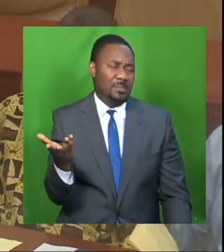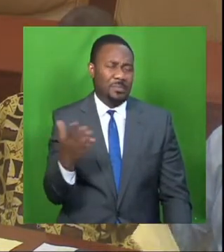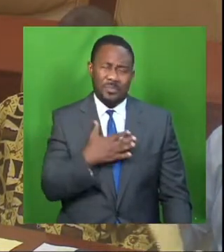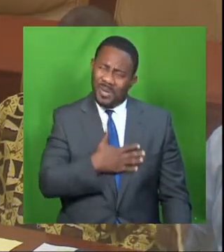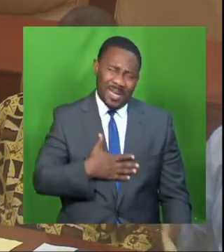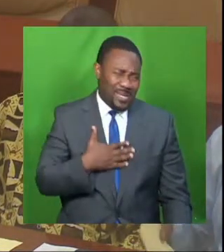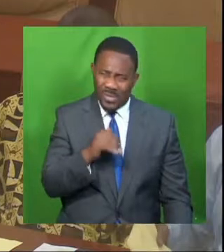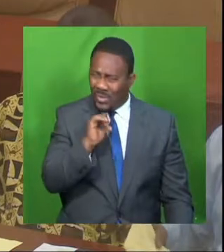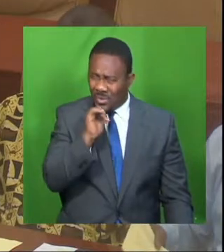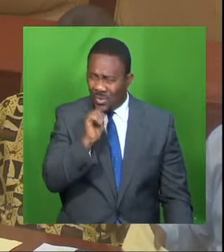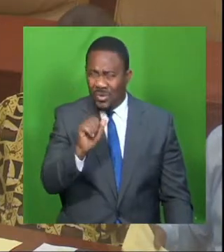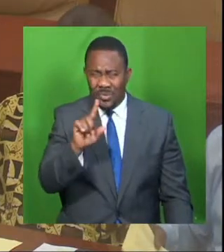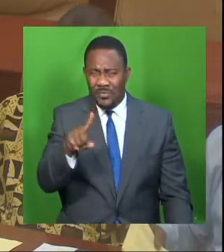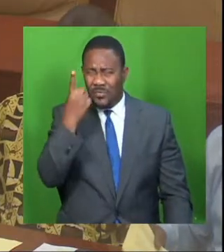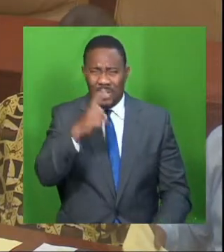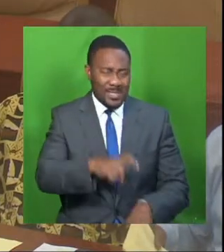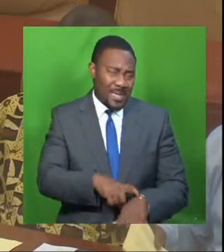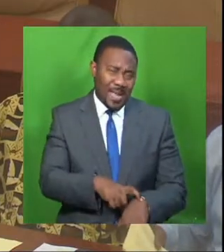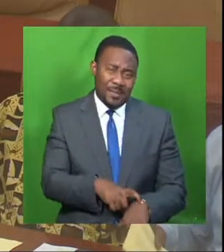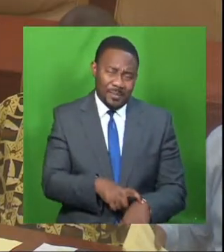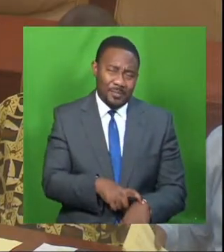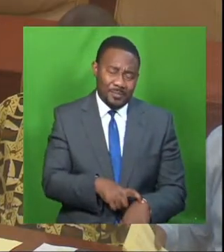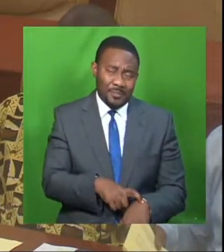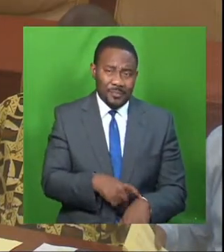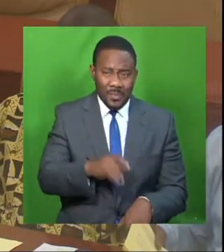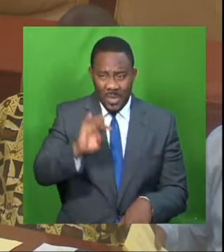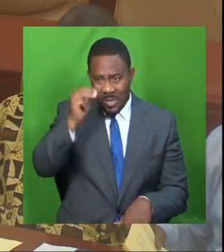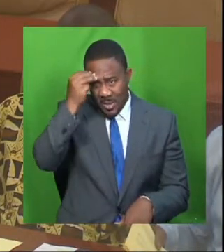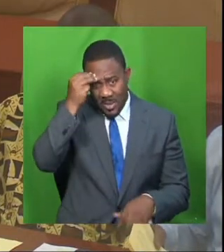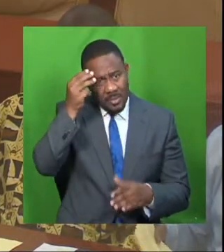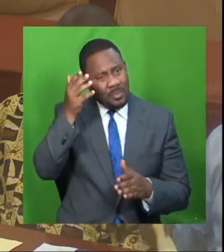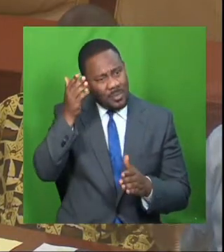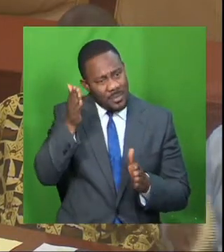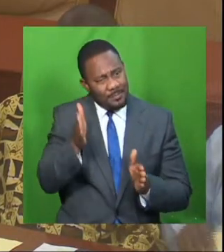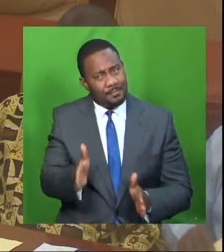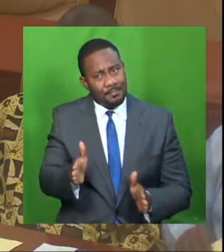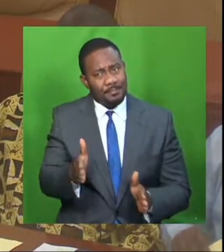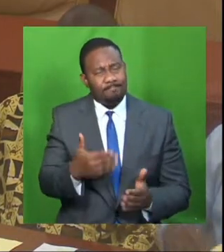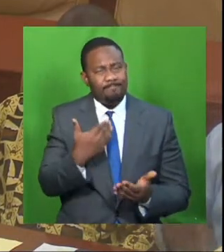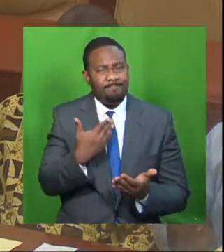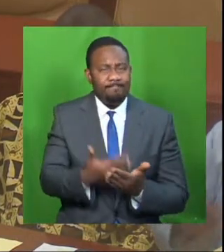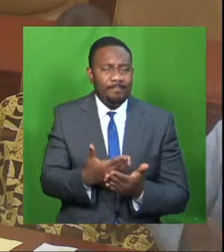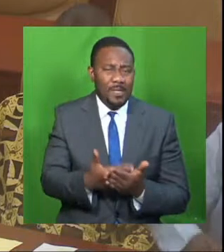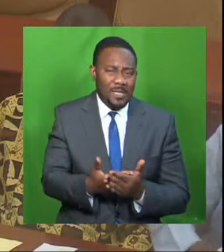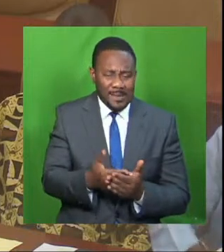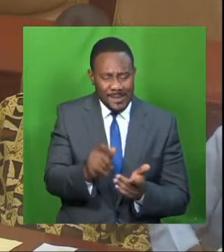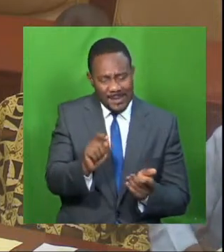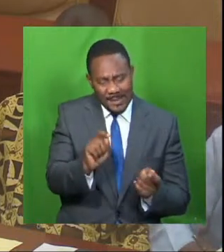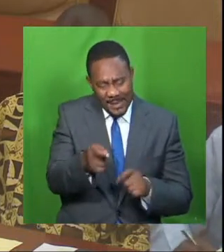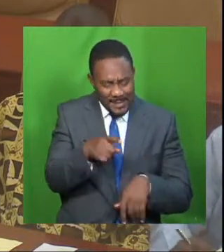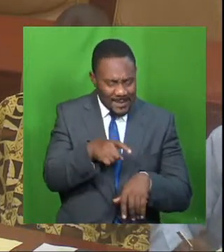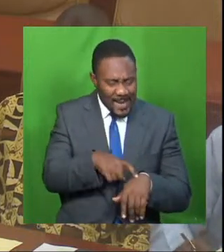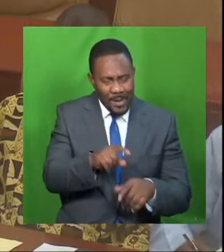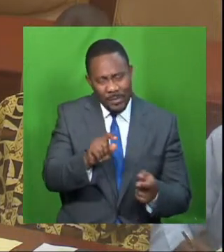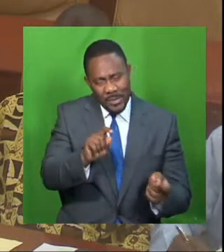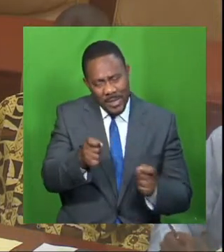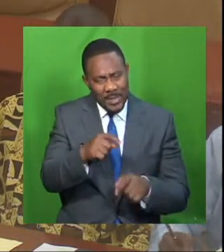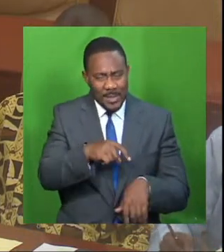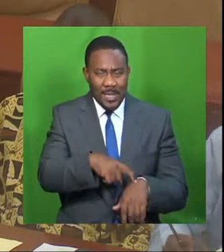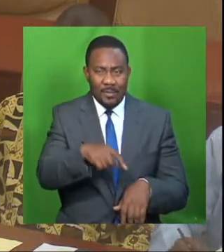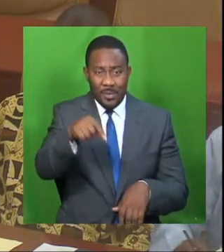Mr. Speaker, we don't mean any harm. We just want to clear the air that there is